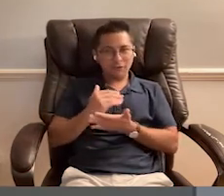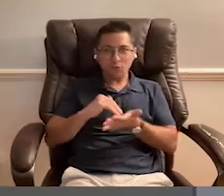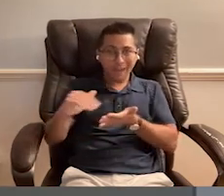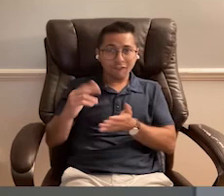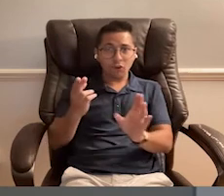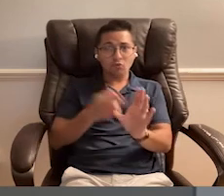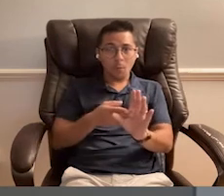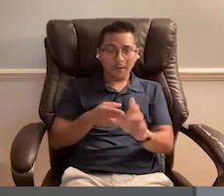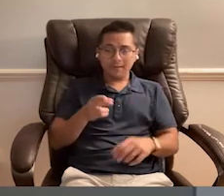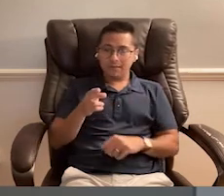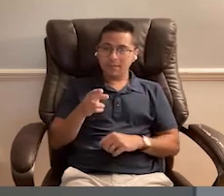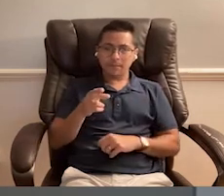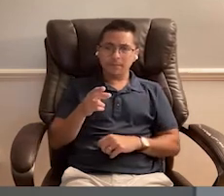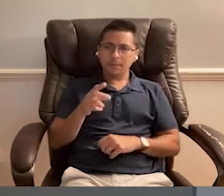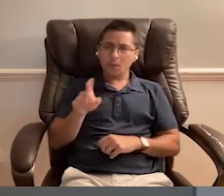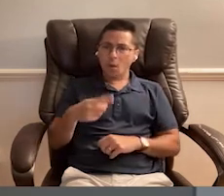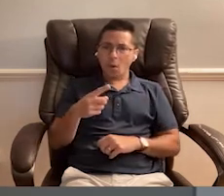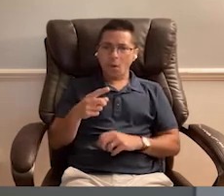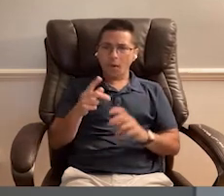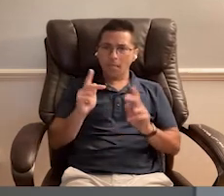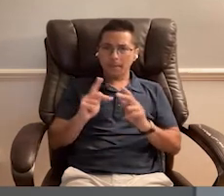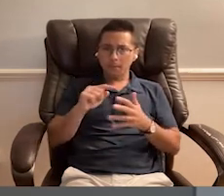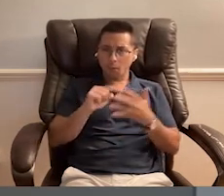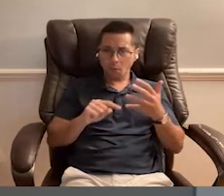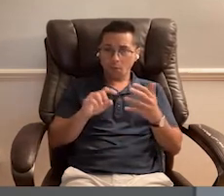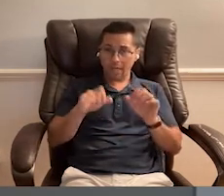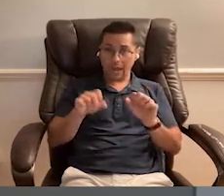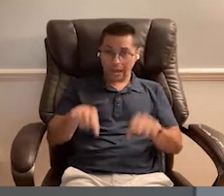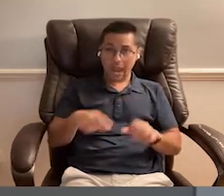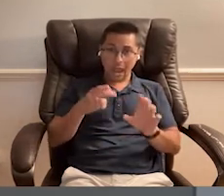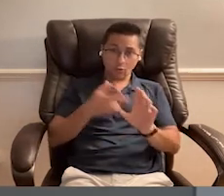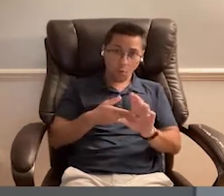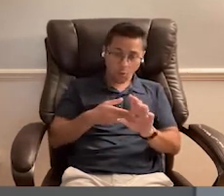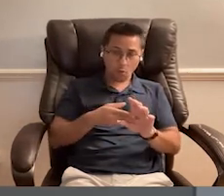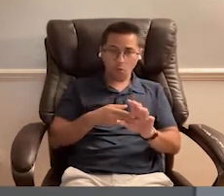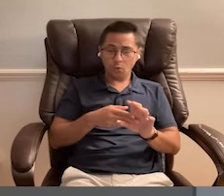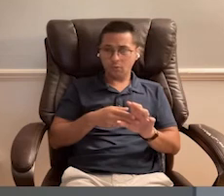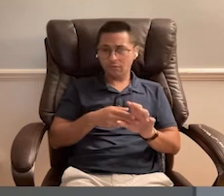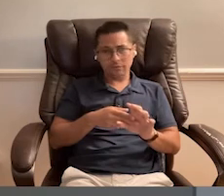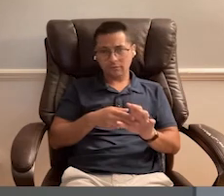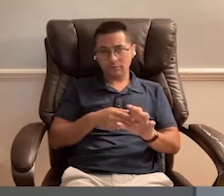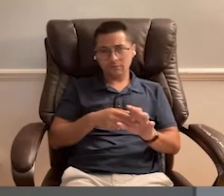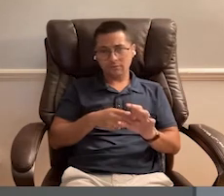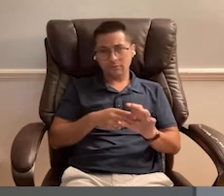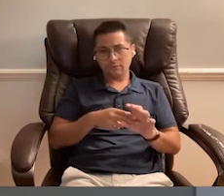Okay. So I budget waiver enrollment. Only the following persons that are able to